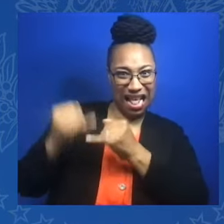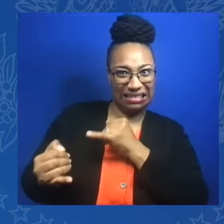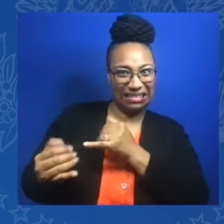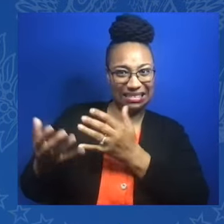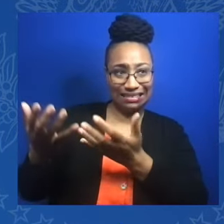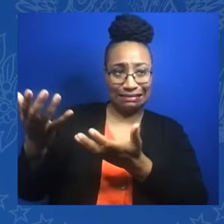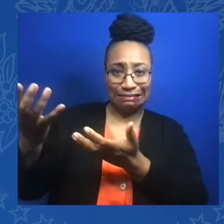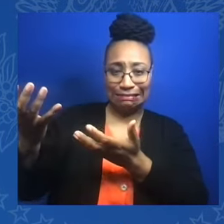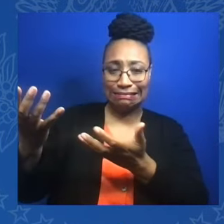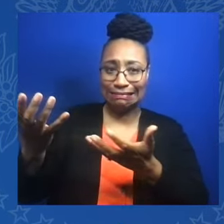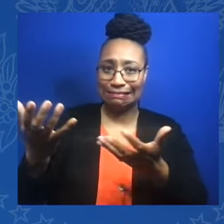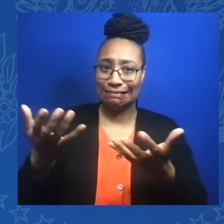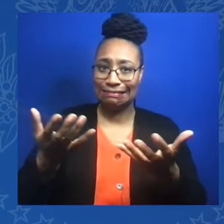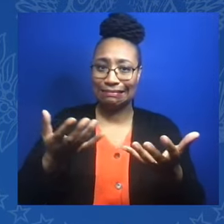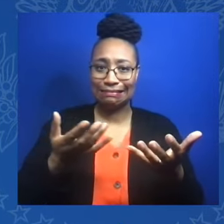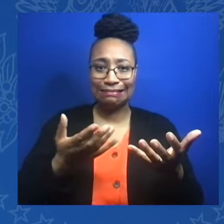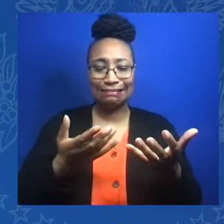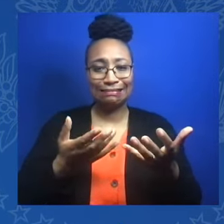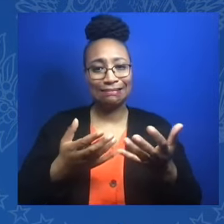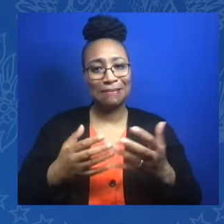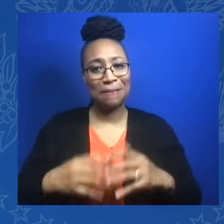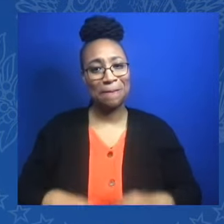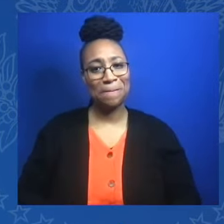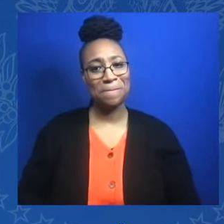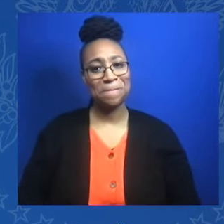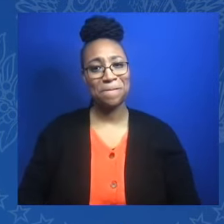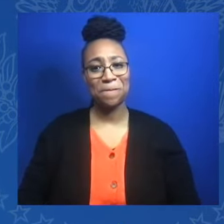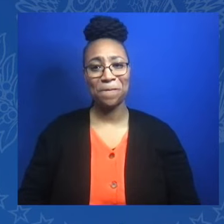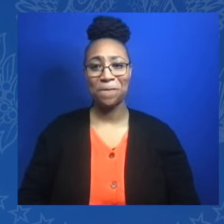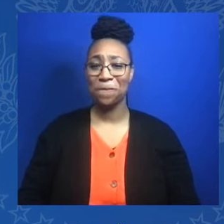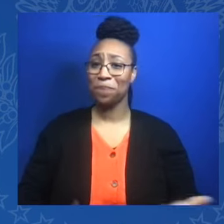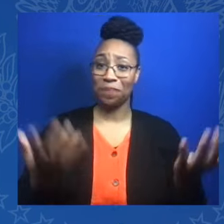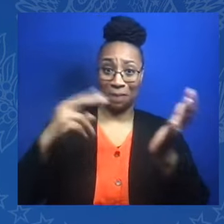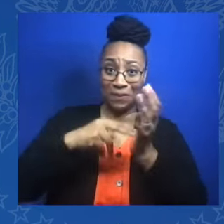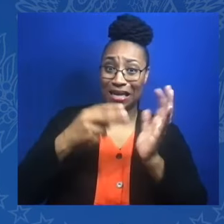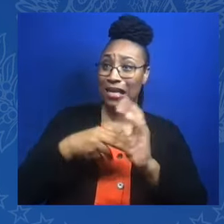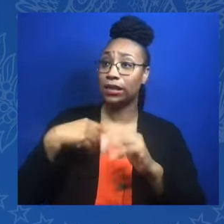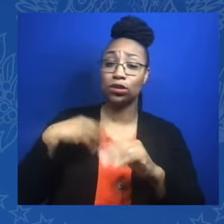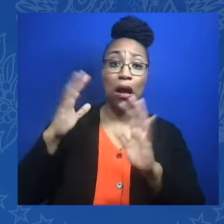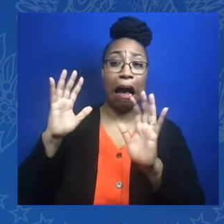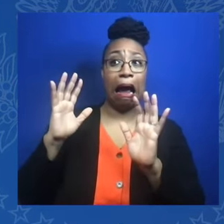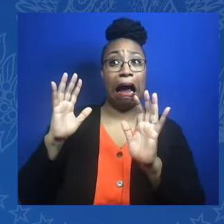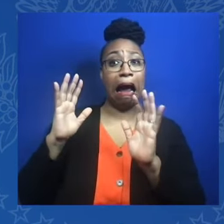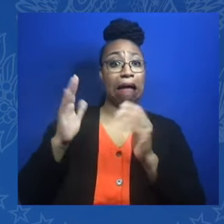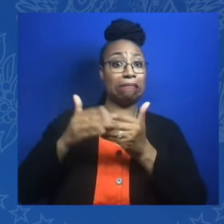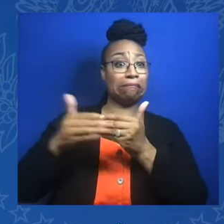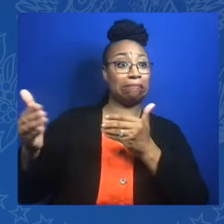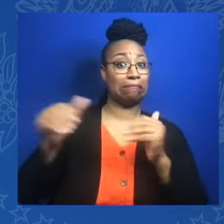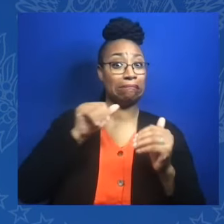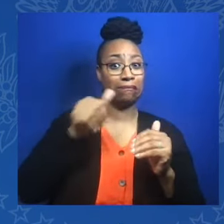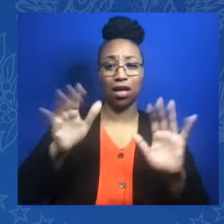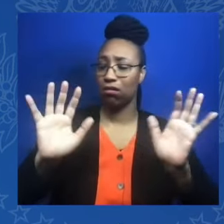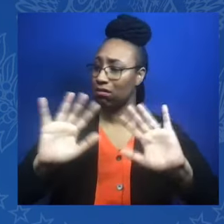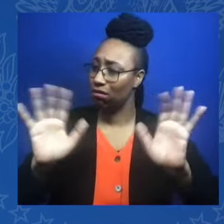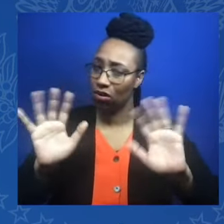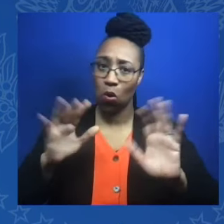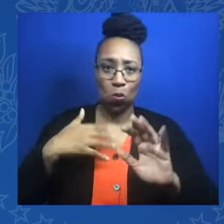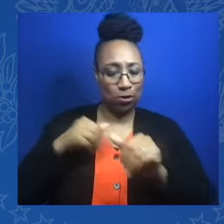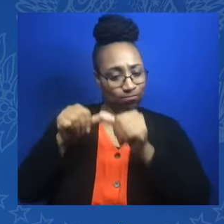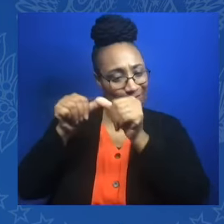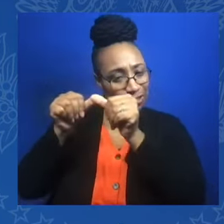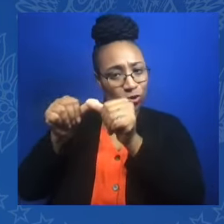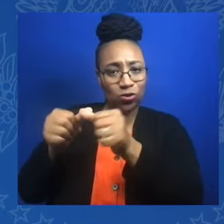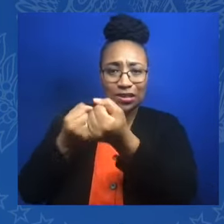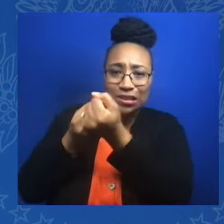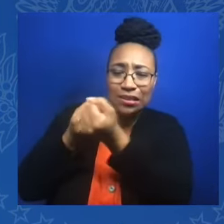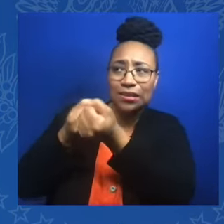let Natalia's loved ones down. The Ukrainian people are counting on us. We must stand shoulder to